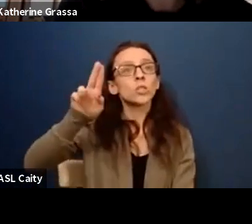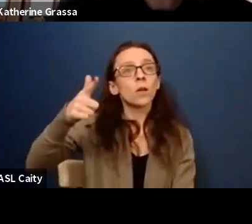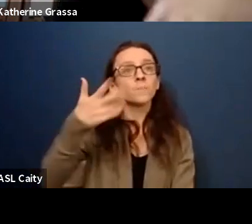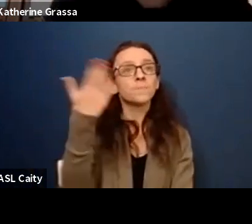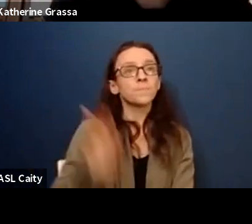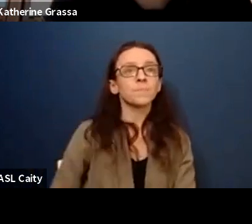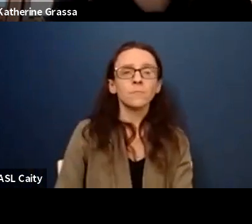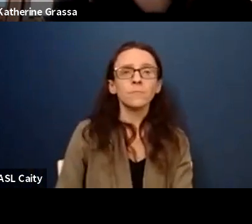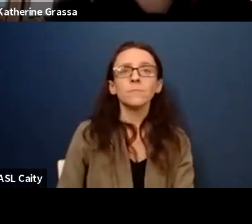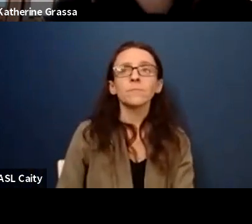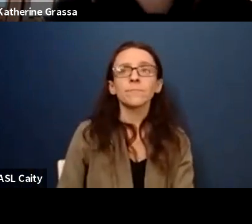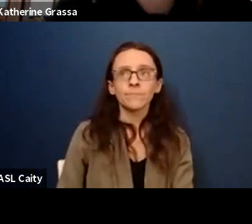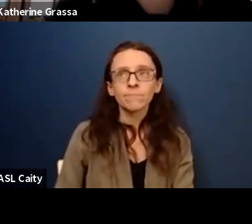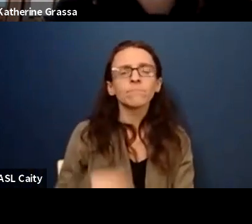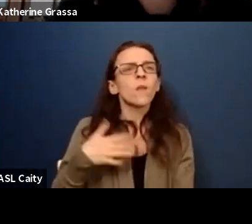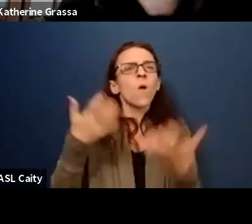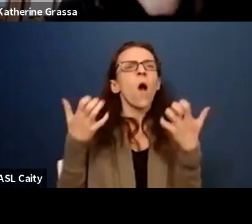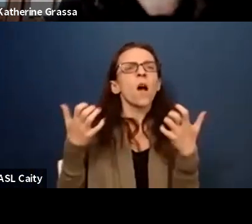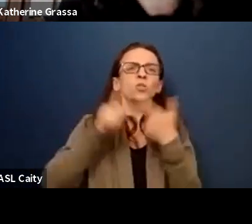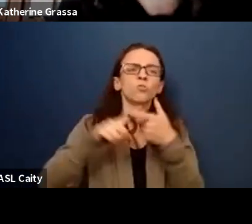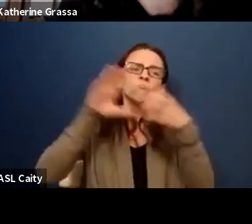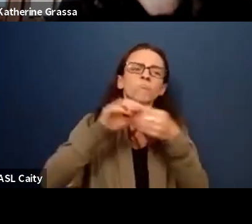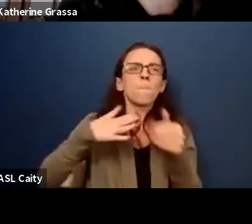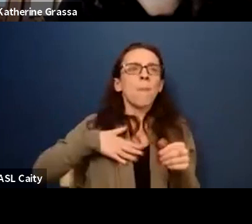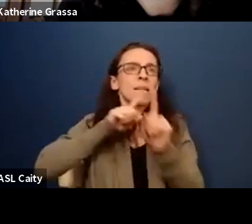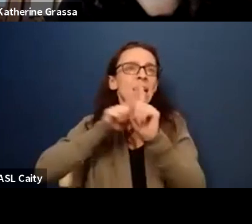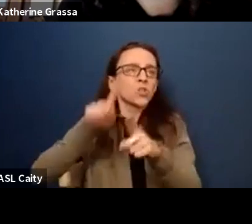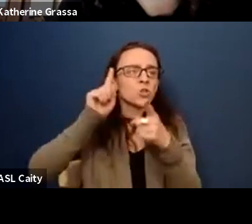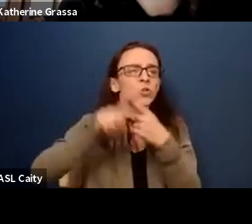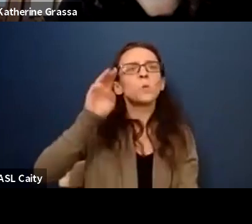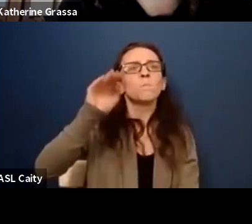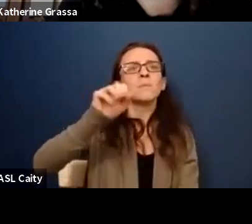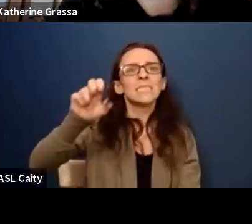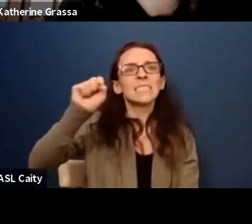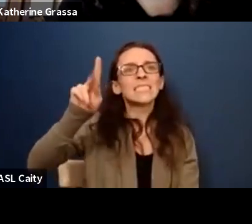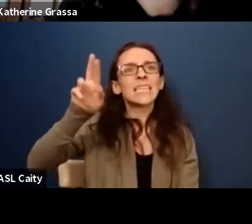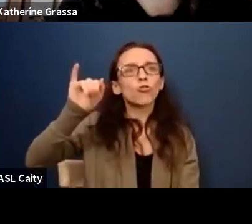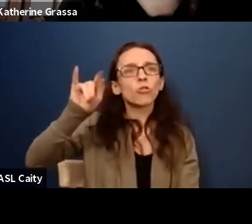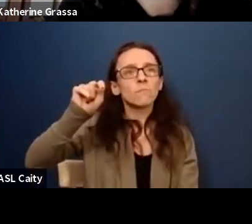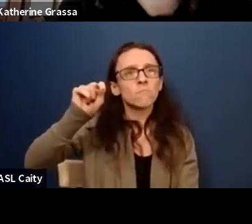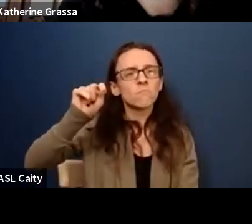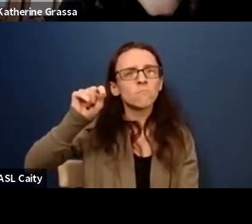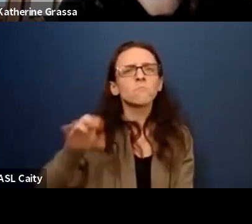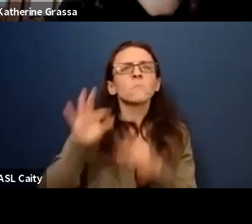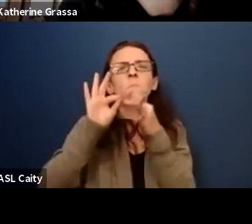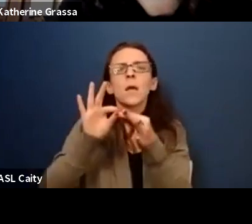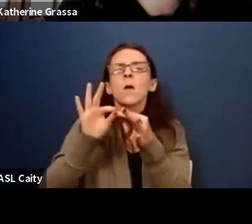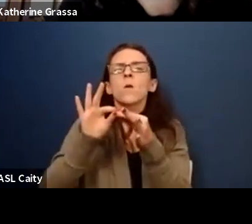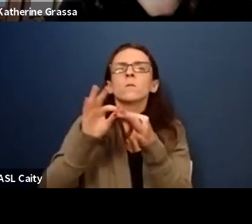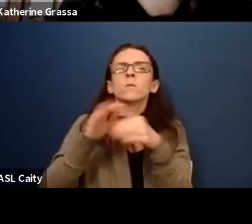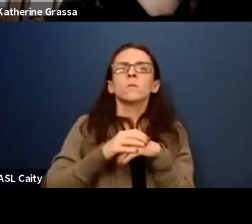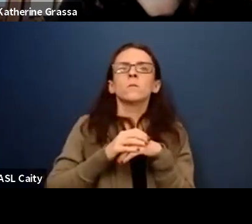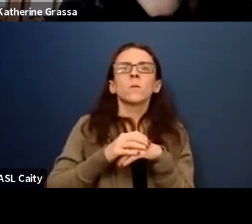I just wanted to give my answer to Ms. Garrett for why not, if we're talking